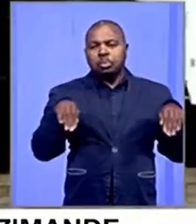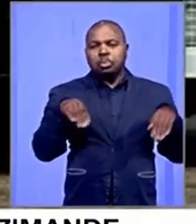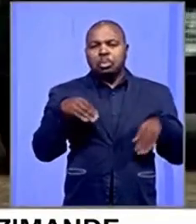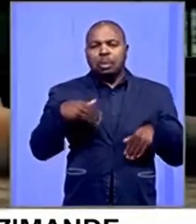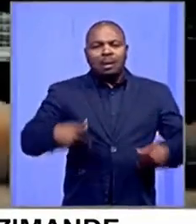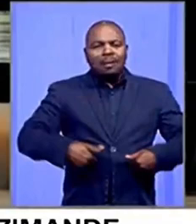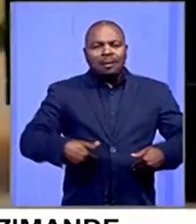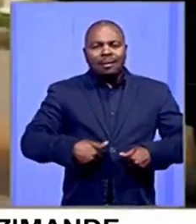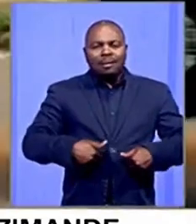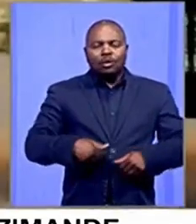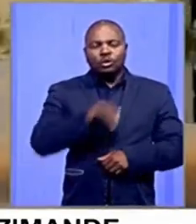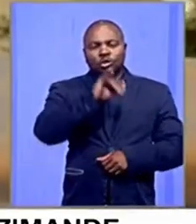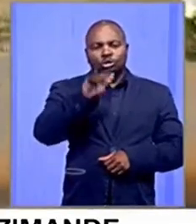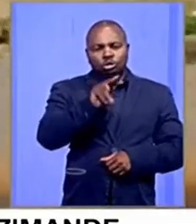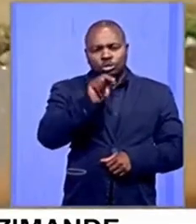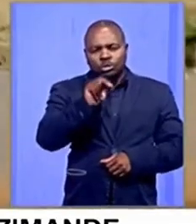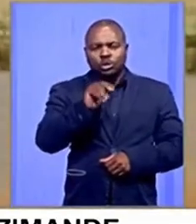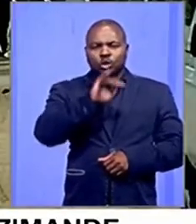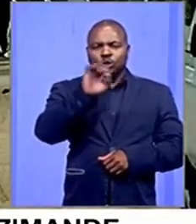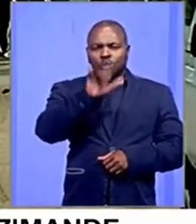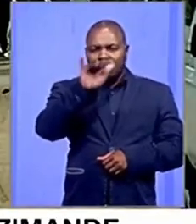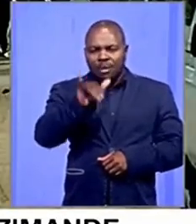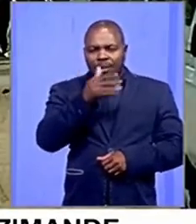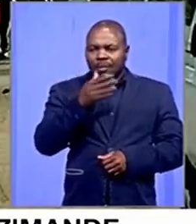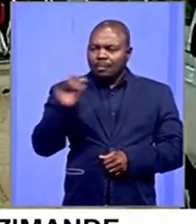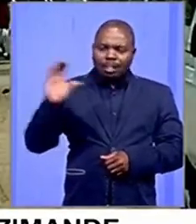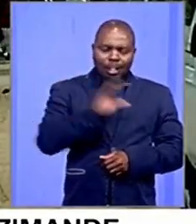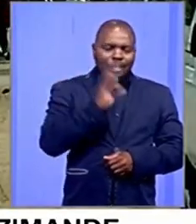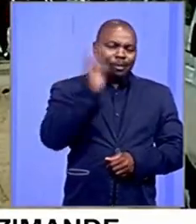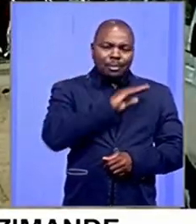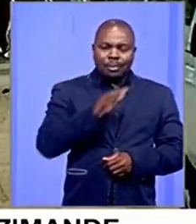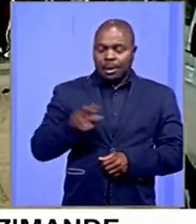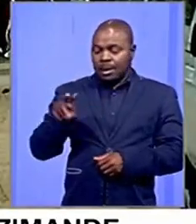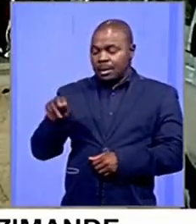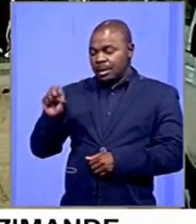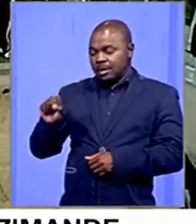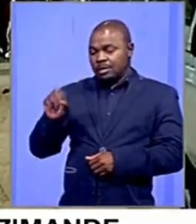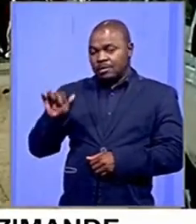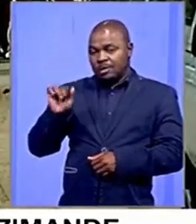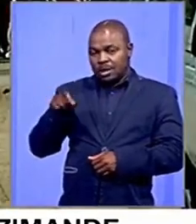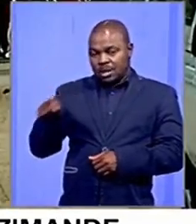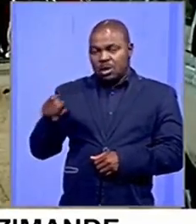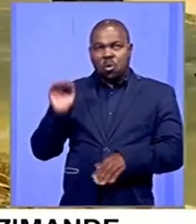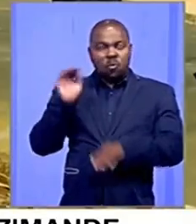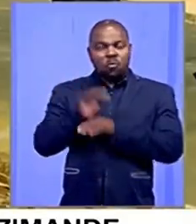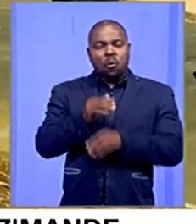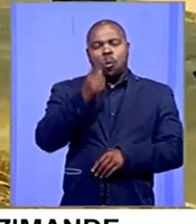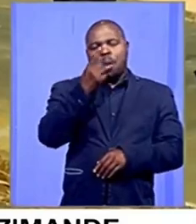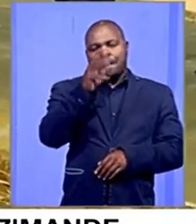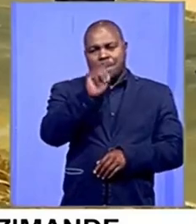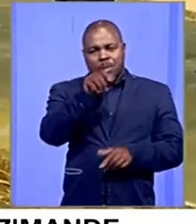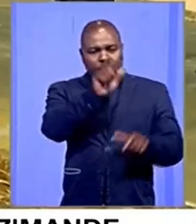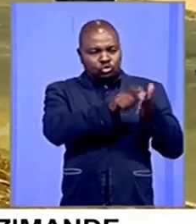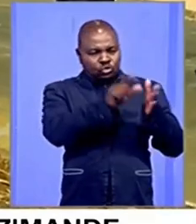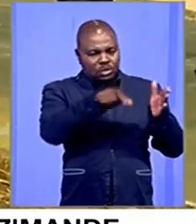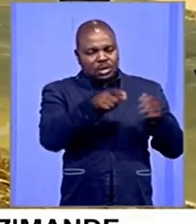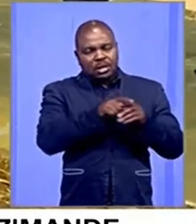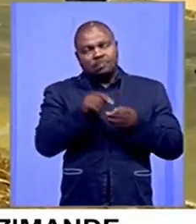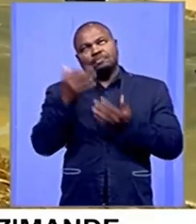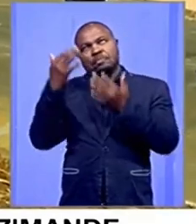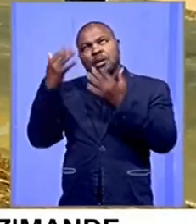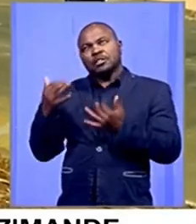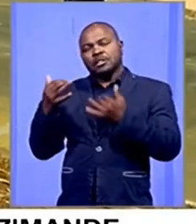their allowances for June and July. NSFAS gajana e tlamela baithuti ba feta milione ka tekanyetso kabo ya diranta di le dibilione